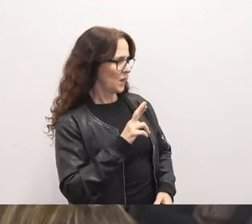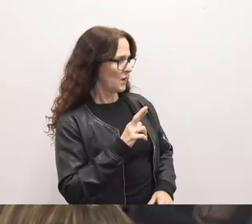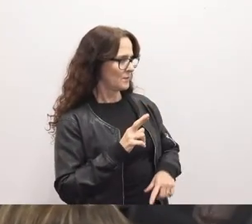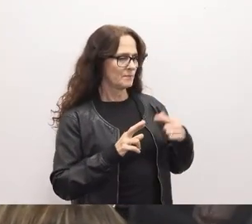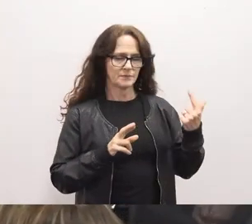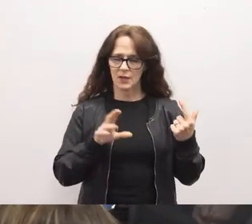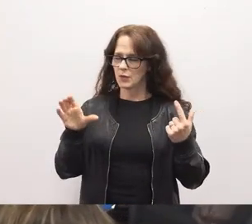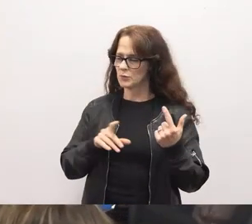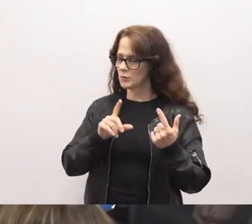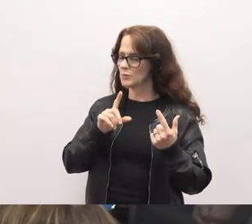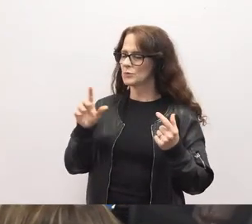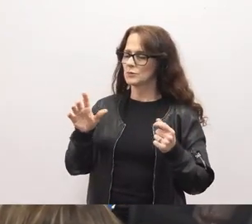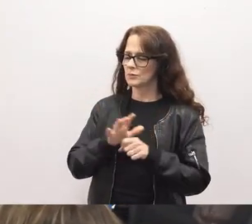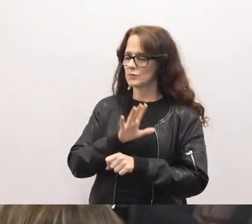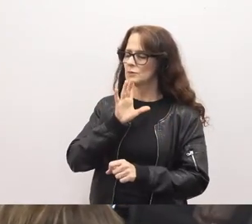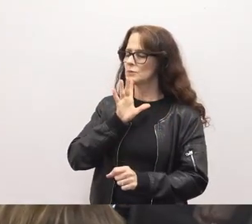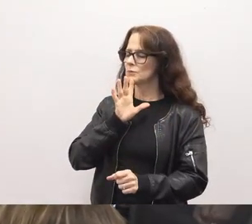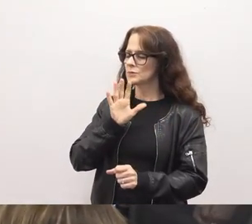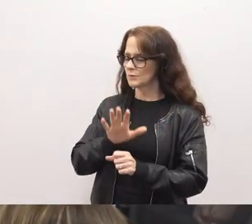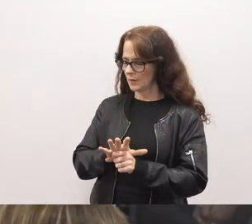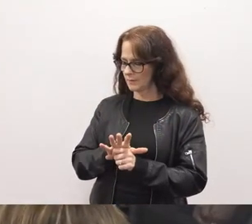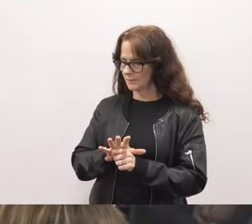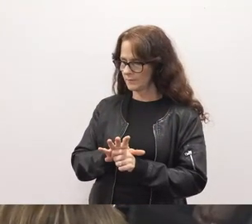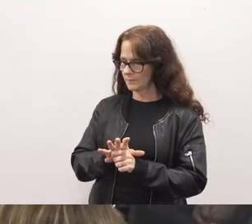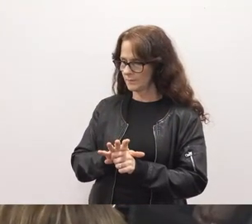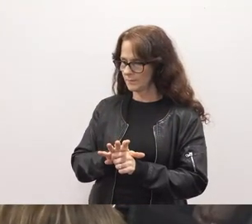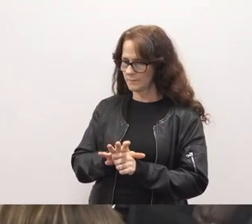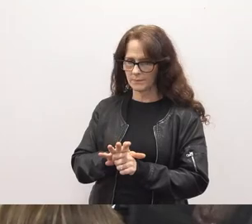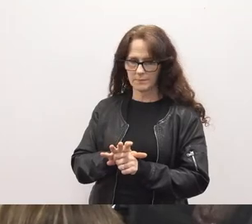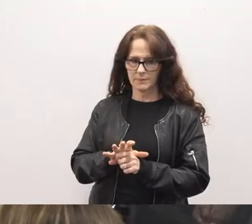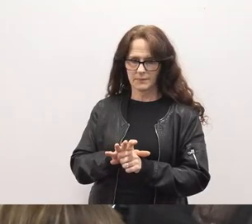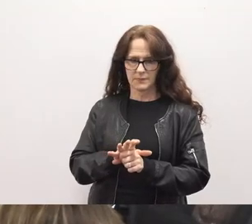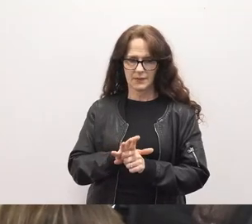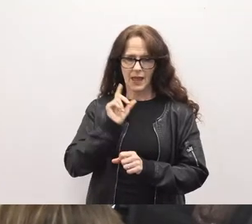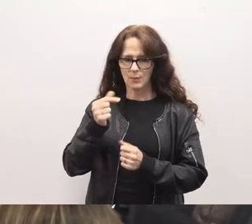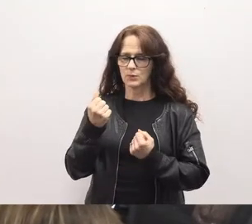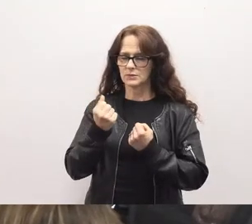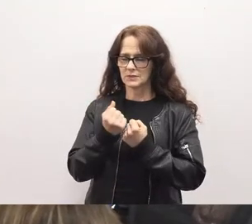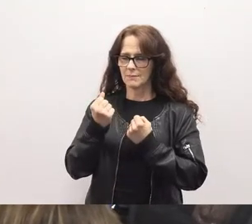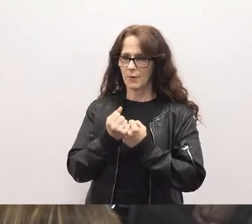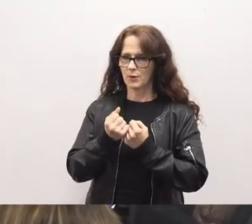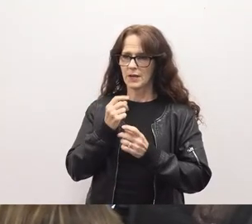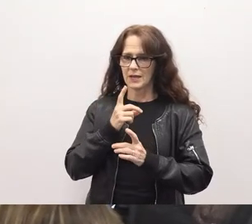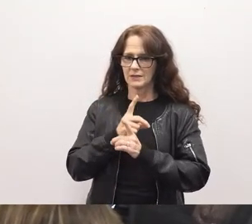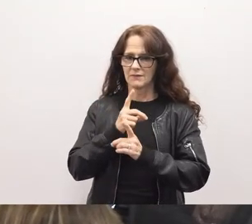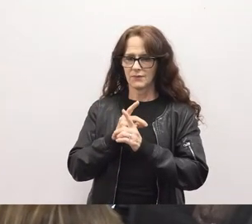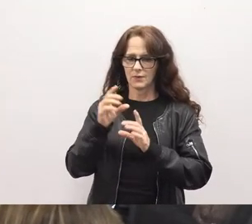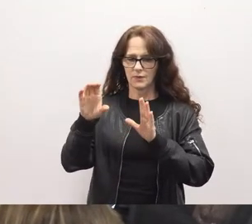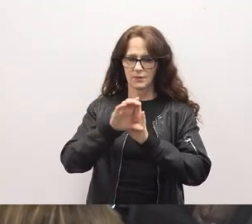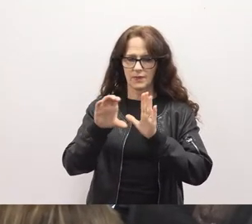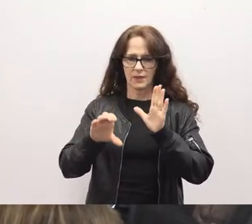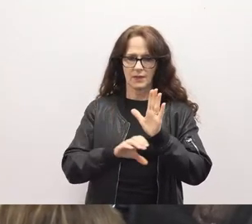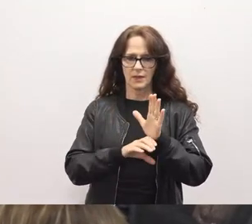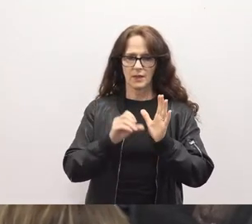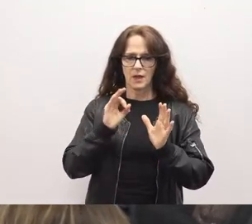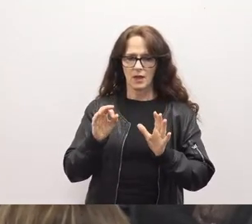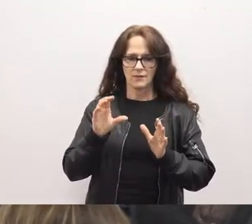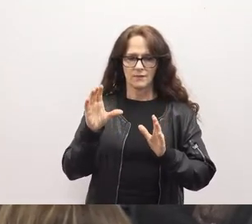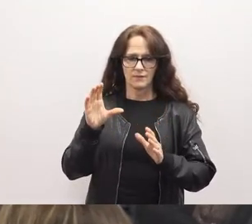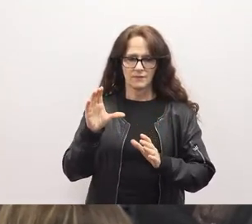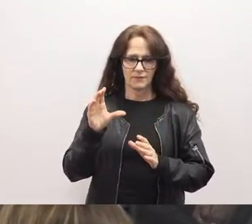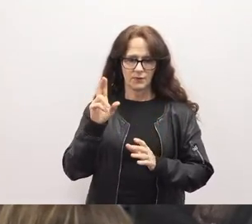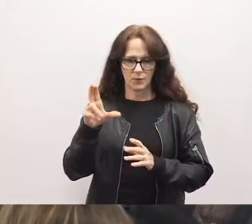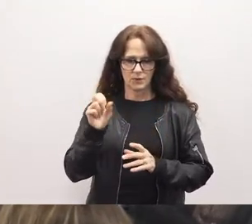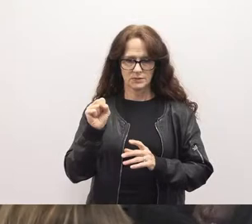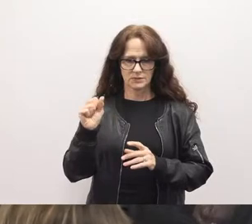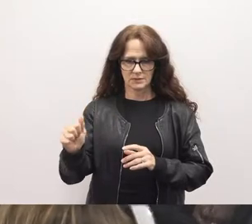Do solemnly swear. Do solemnly swear. That I will support and defend the Constitution of the United States. That